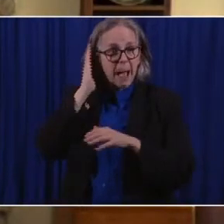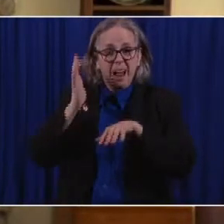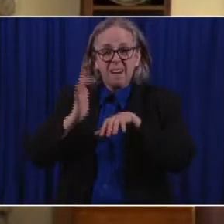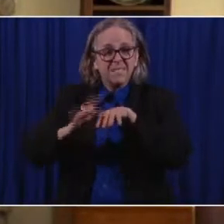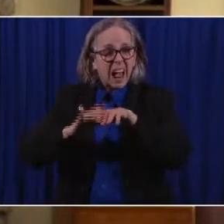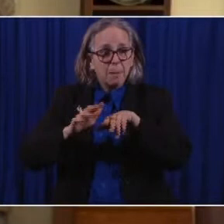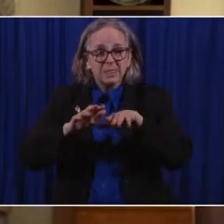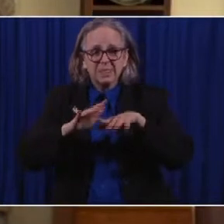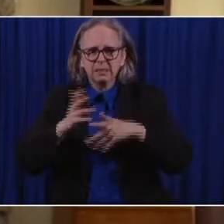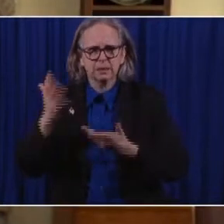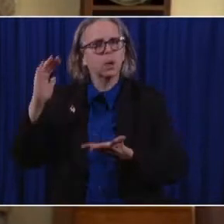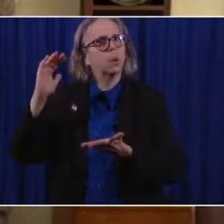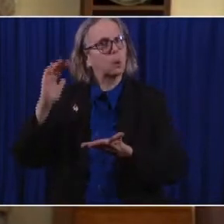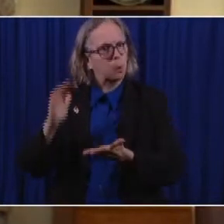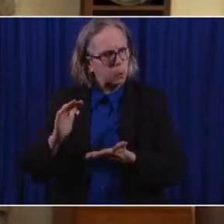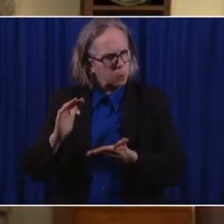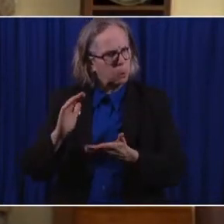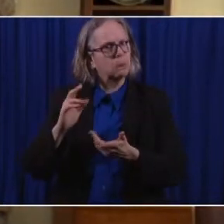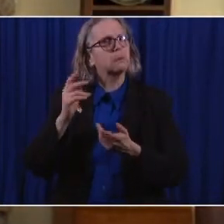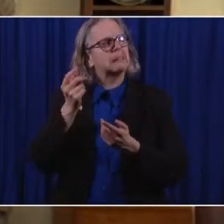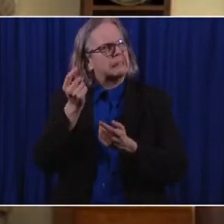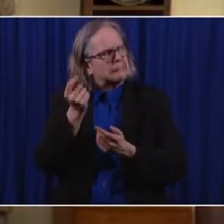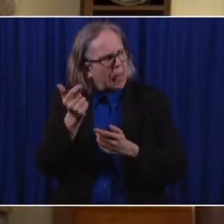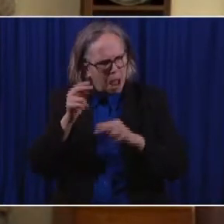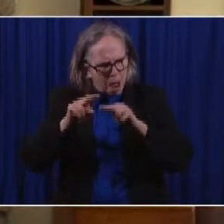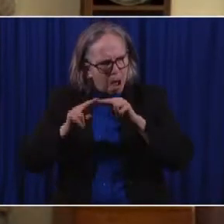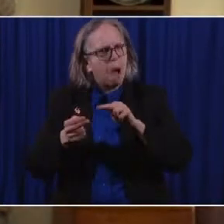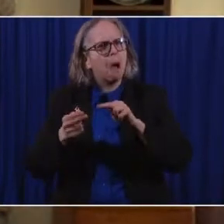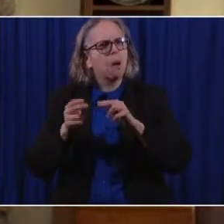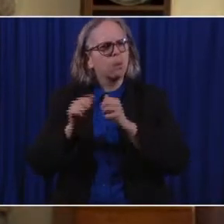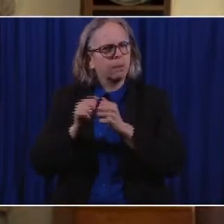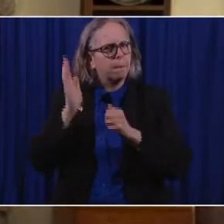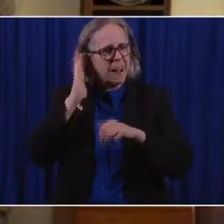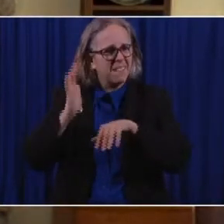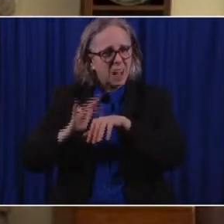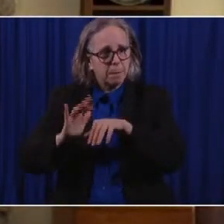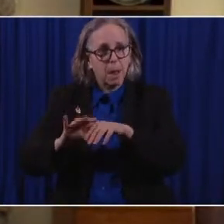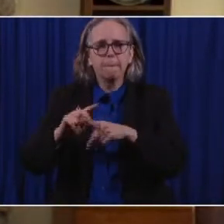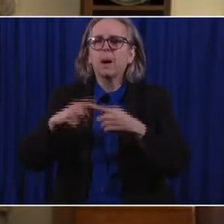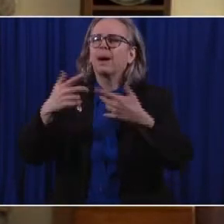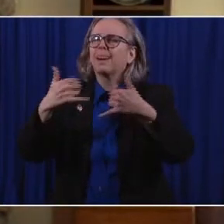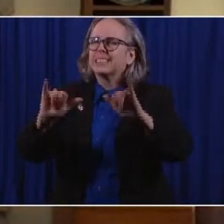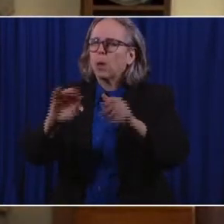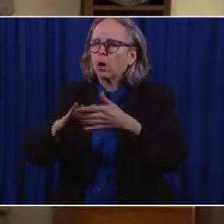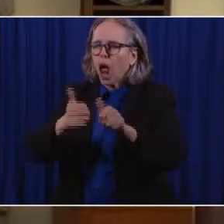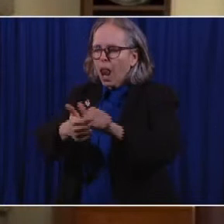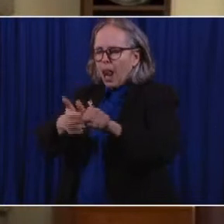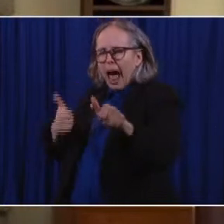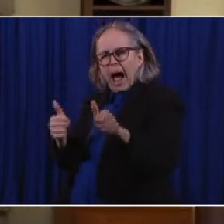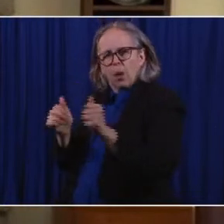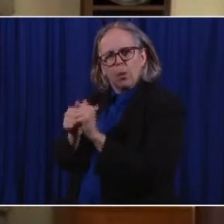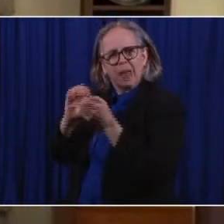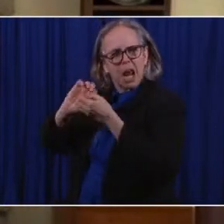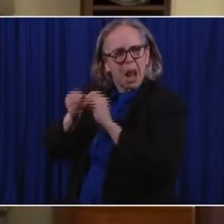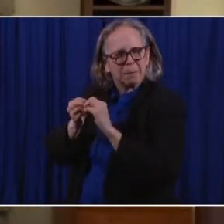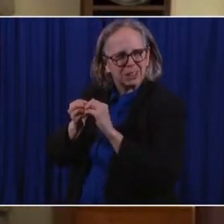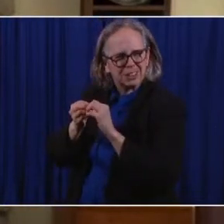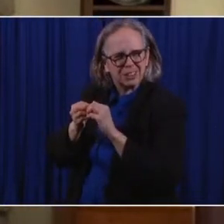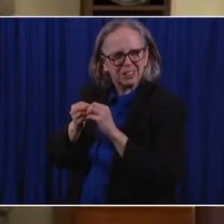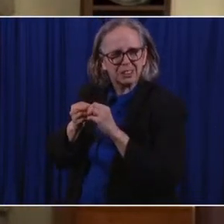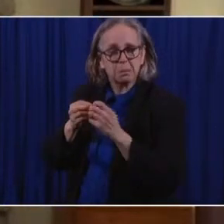is a lagging indicator, so this is still coming down from our pre-holiday peak. However, it does look as though our cases are starting to